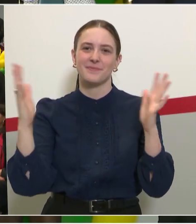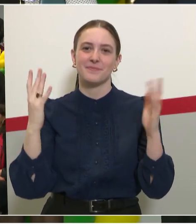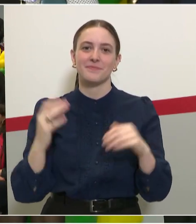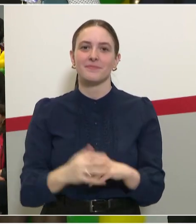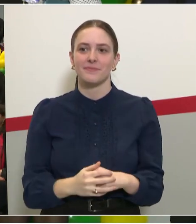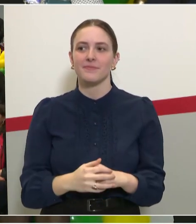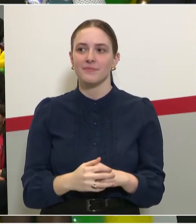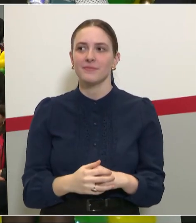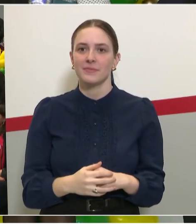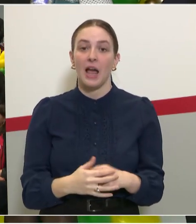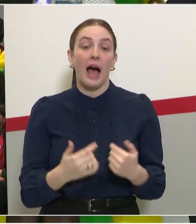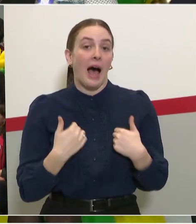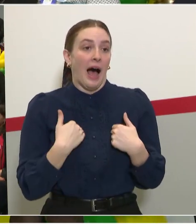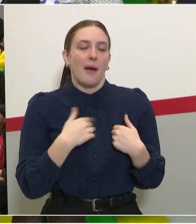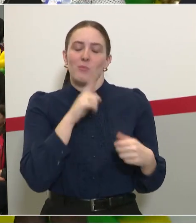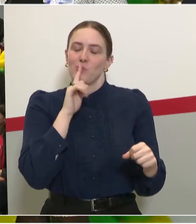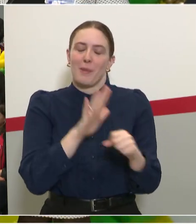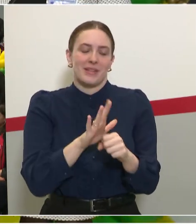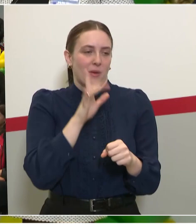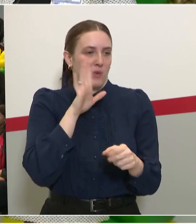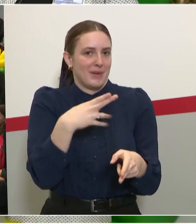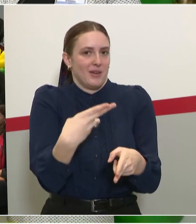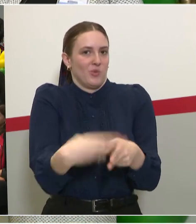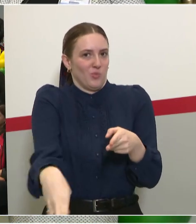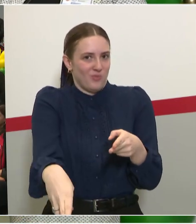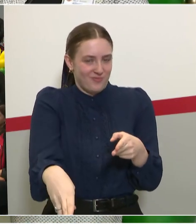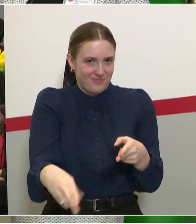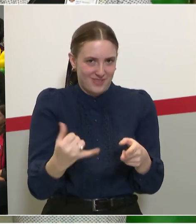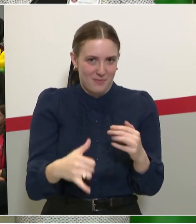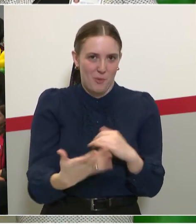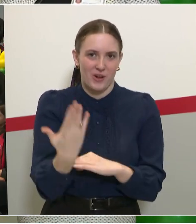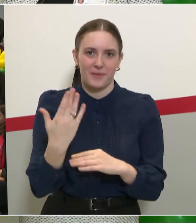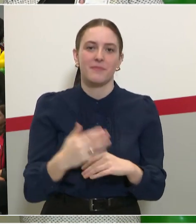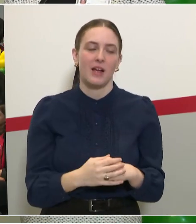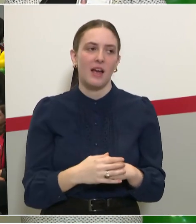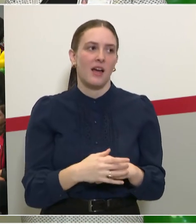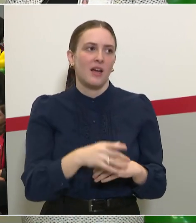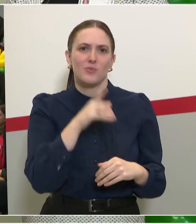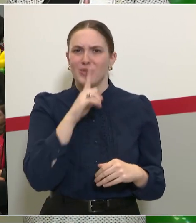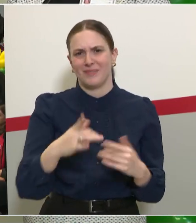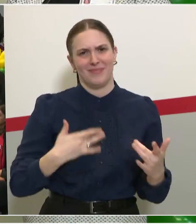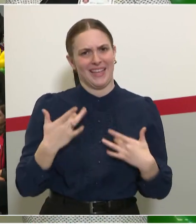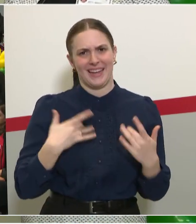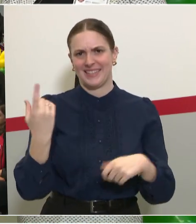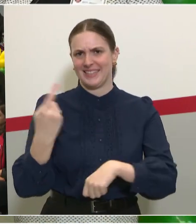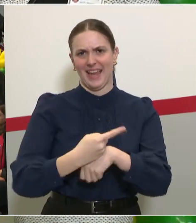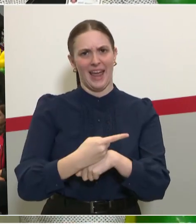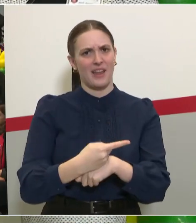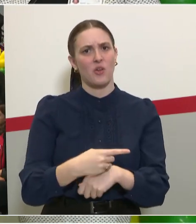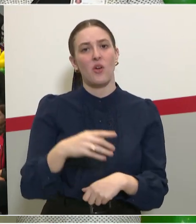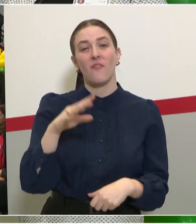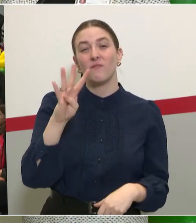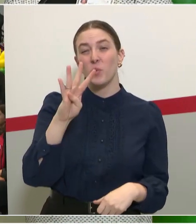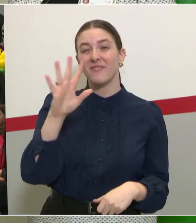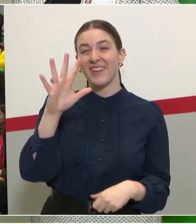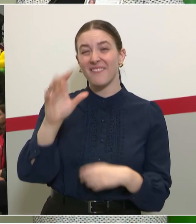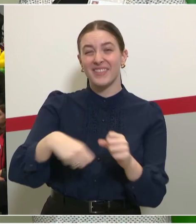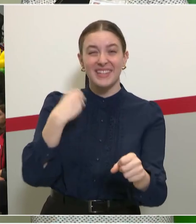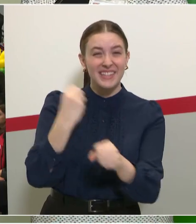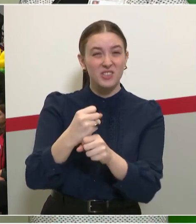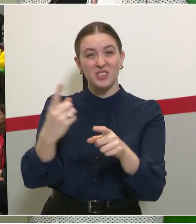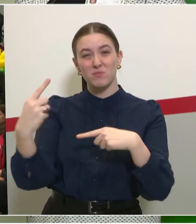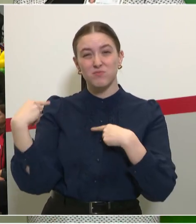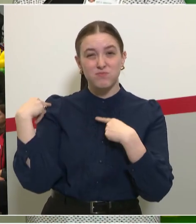I promise to be very, very, very brief this morning. It's an exciting day. 45 years